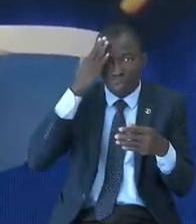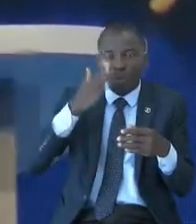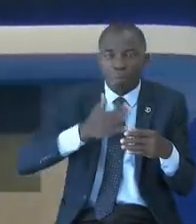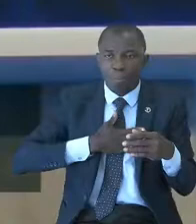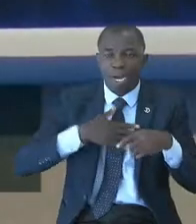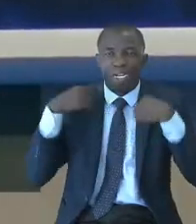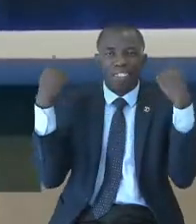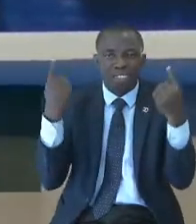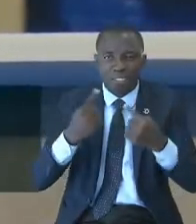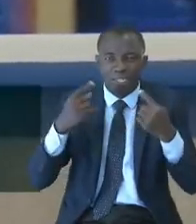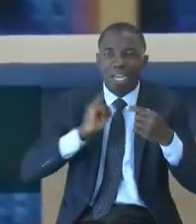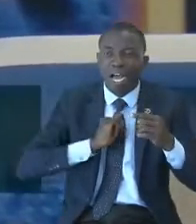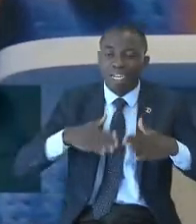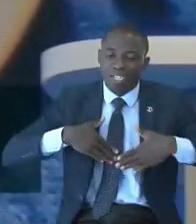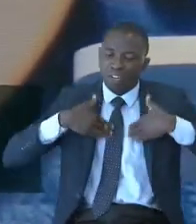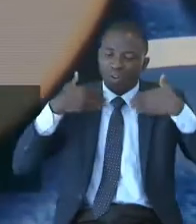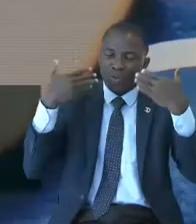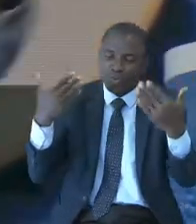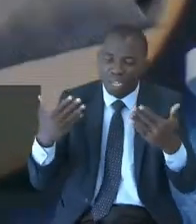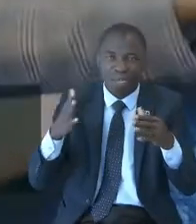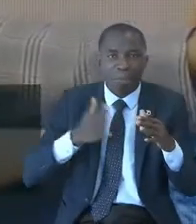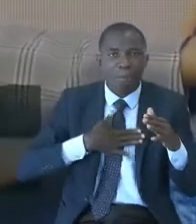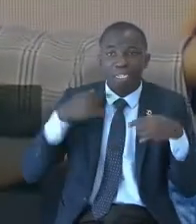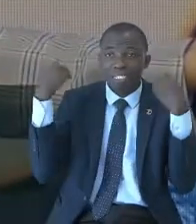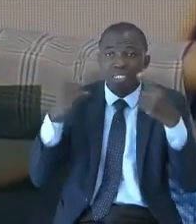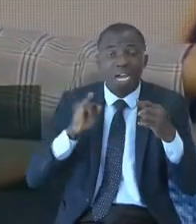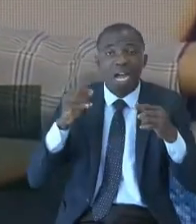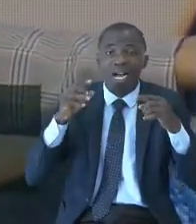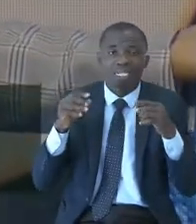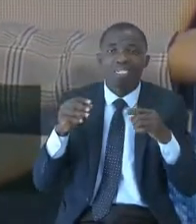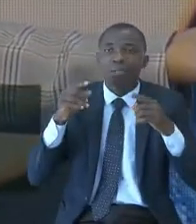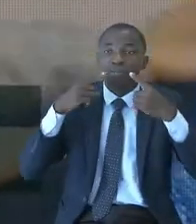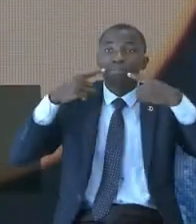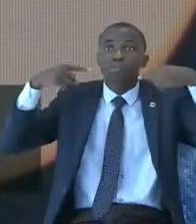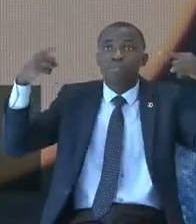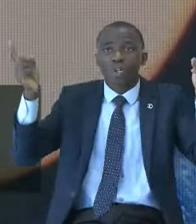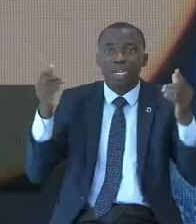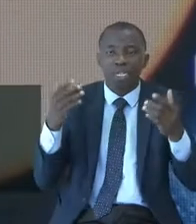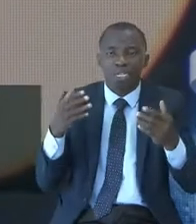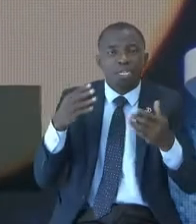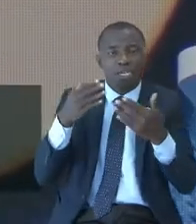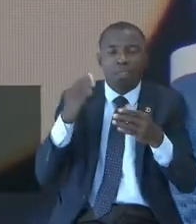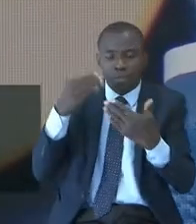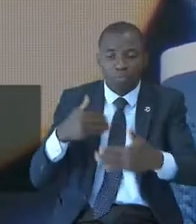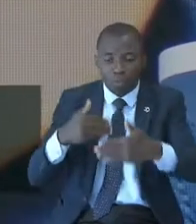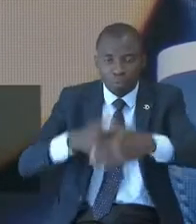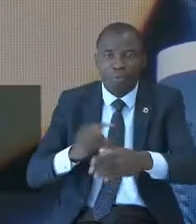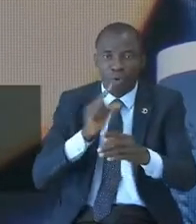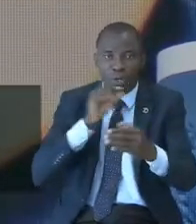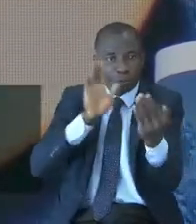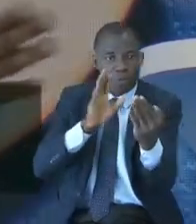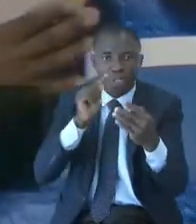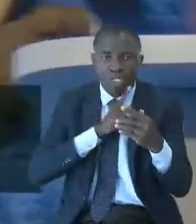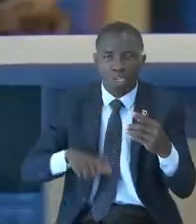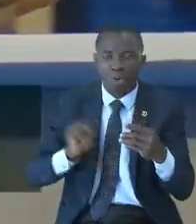I confess my sin. I proclaim before the Lord, in the presence of the Lord,